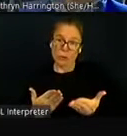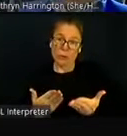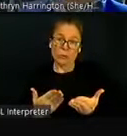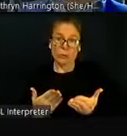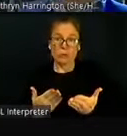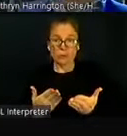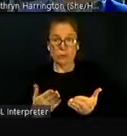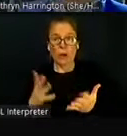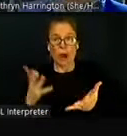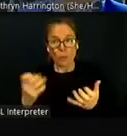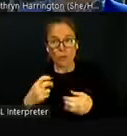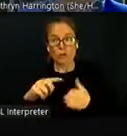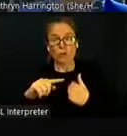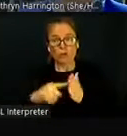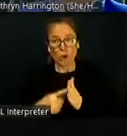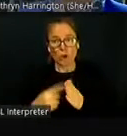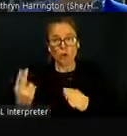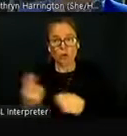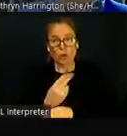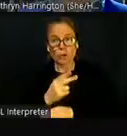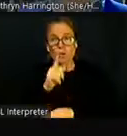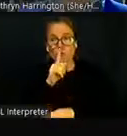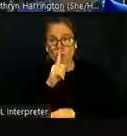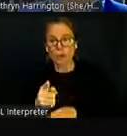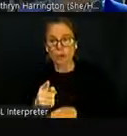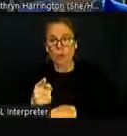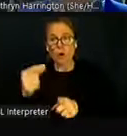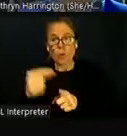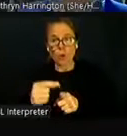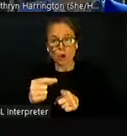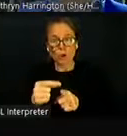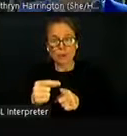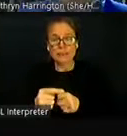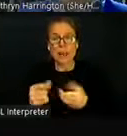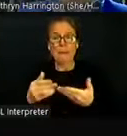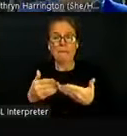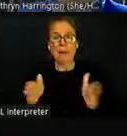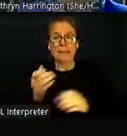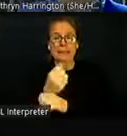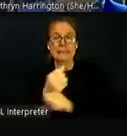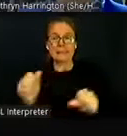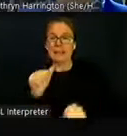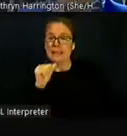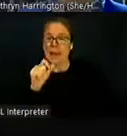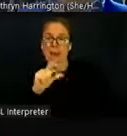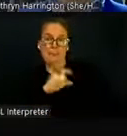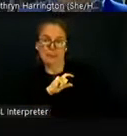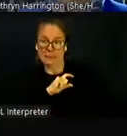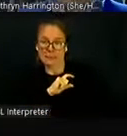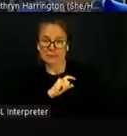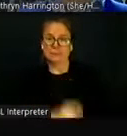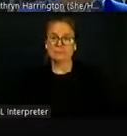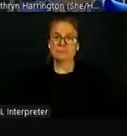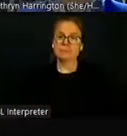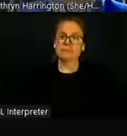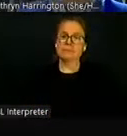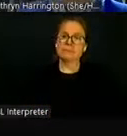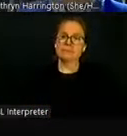real words. Public safety should be public safety, not policing. I appreciate that.